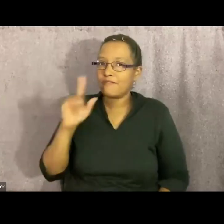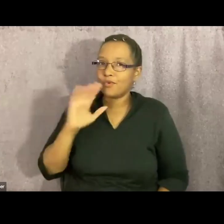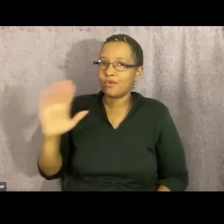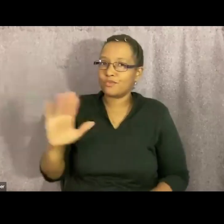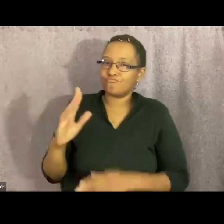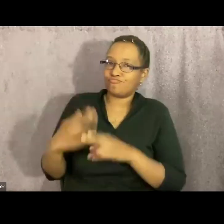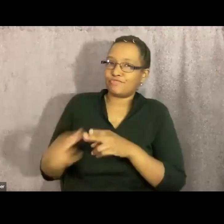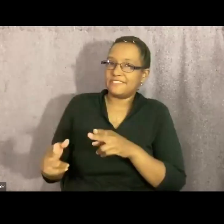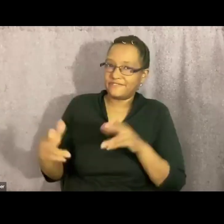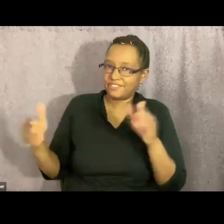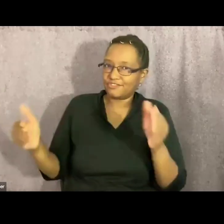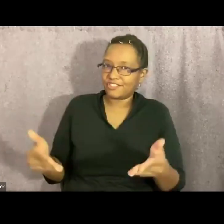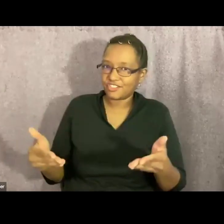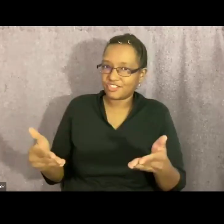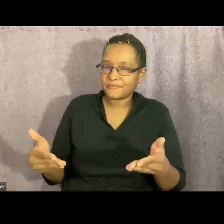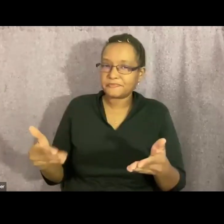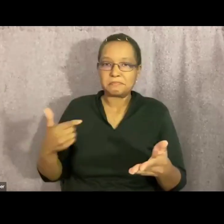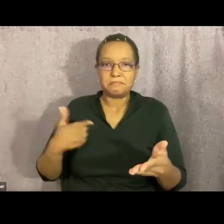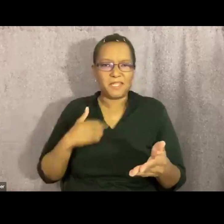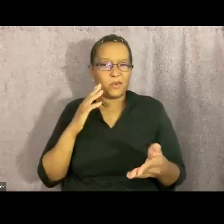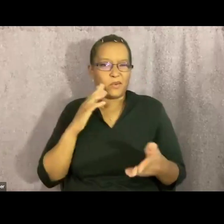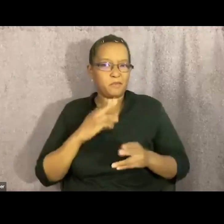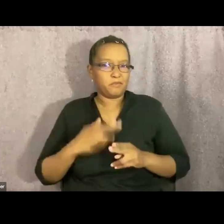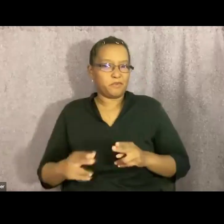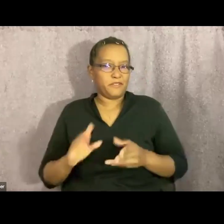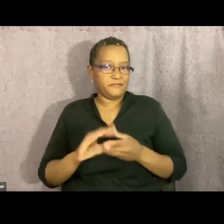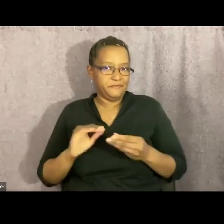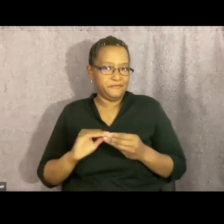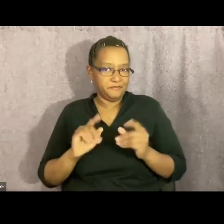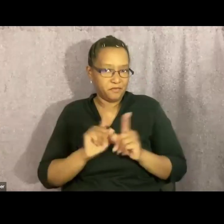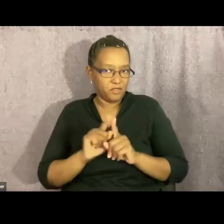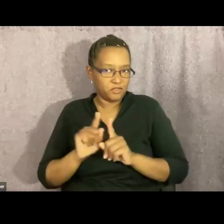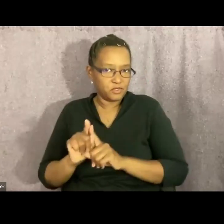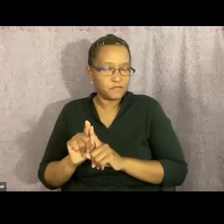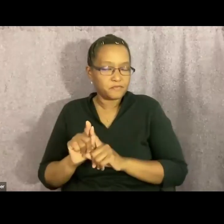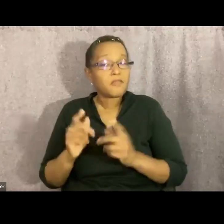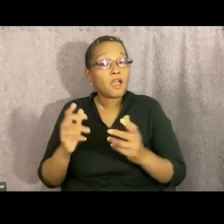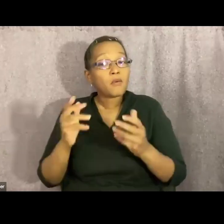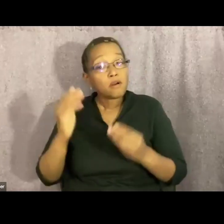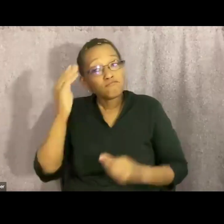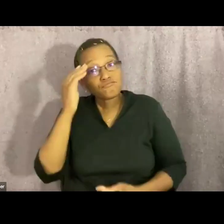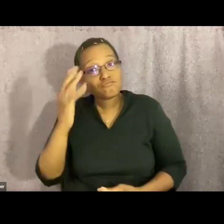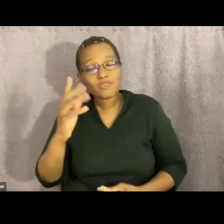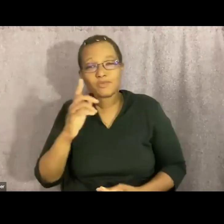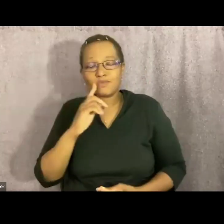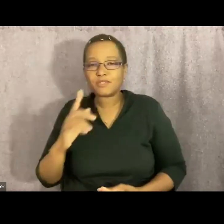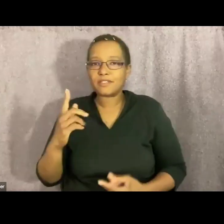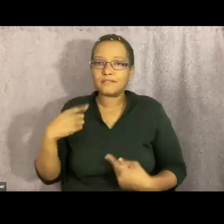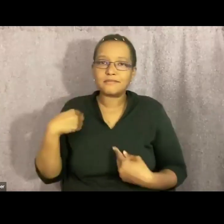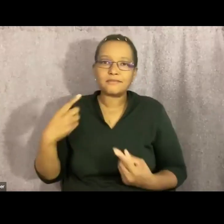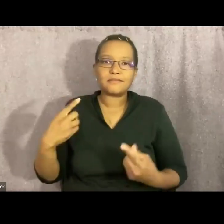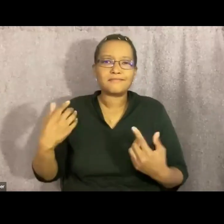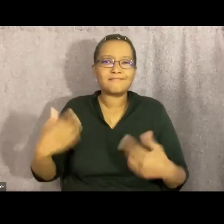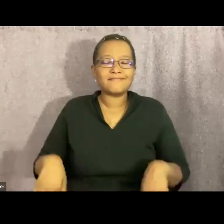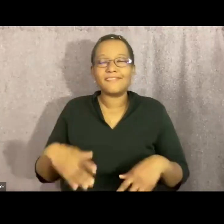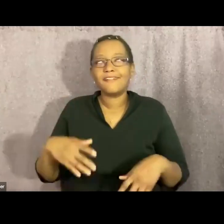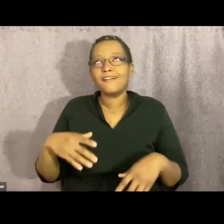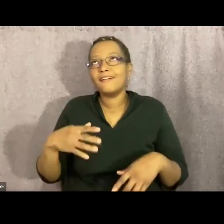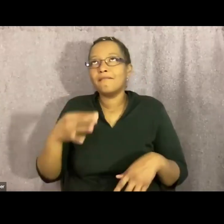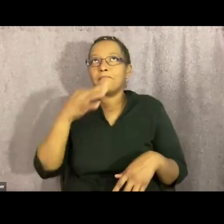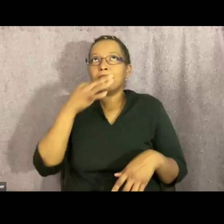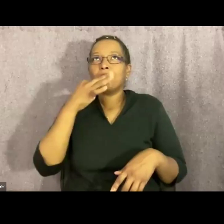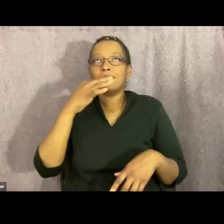intro. I'll be brief as well, but I just wanted to say that it's truly been a dream job to